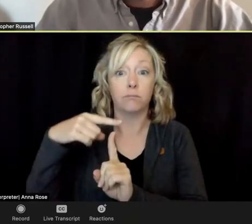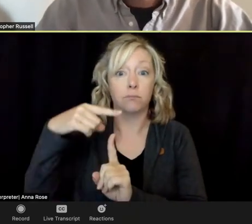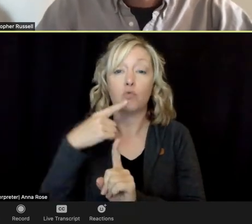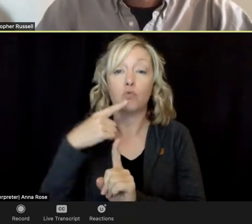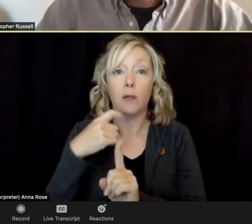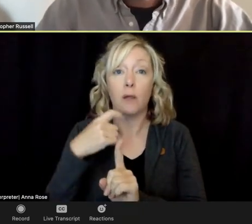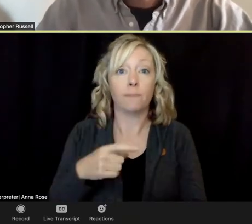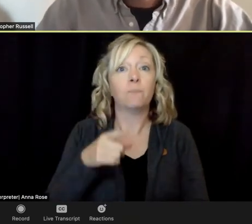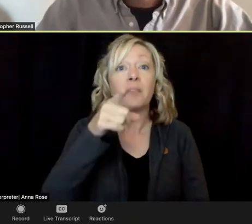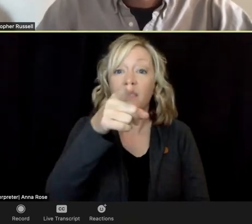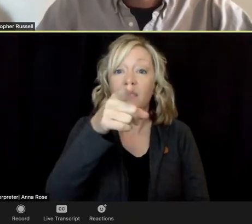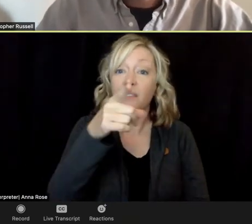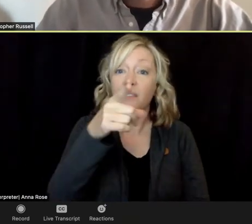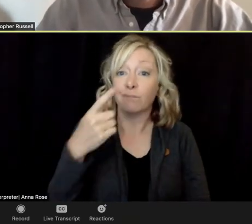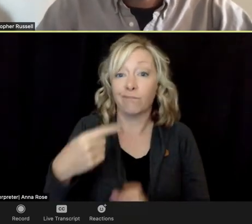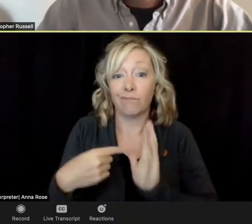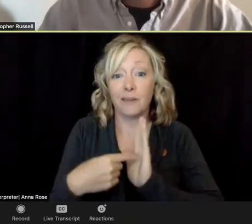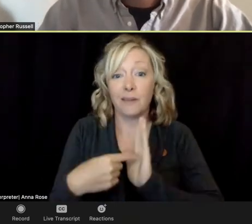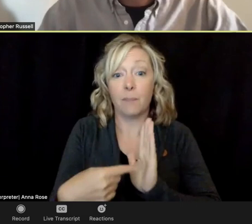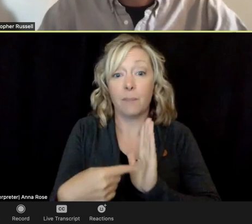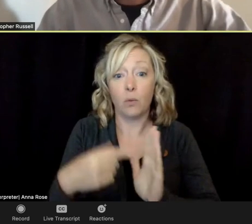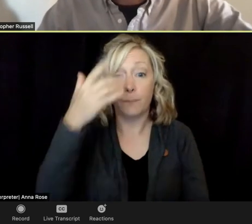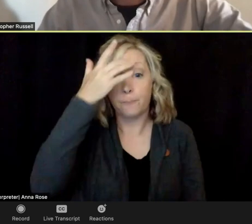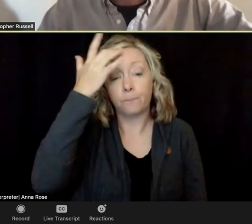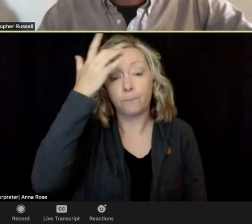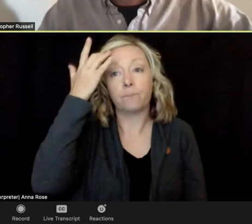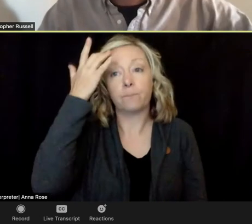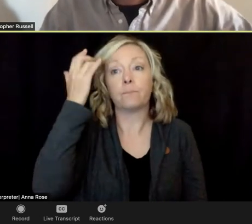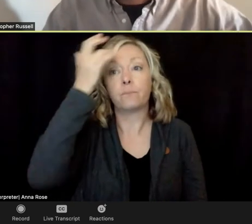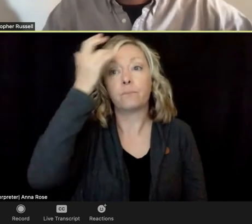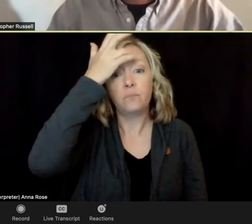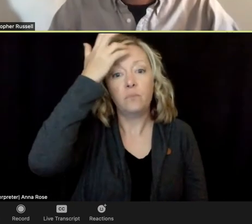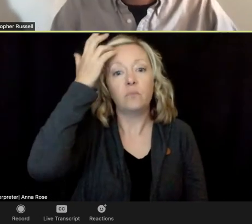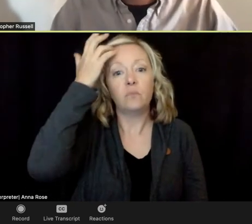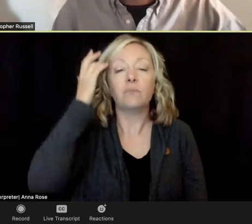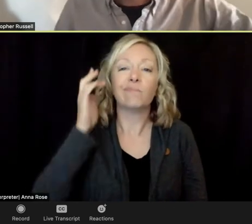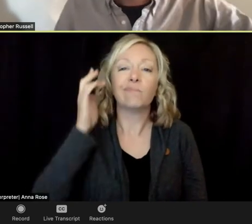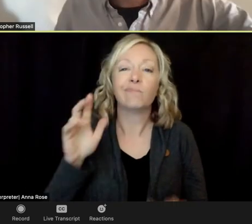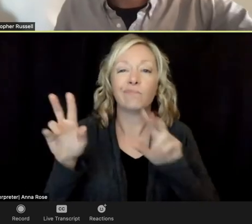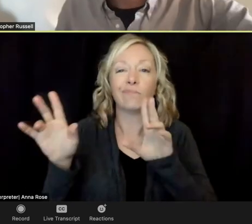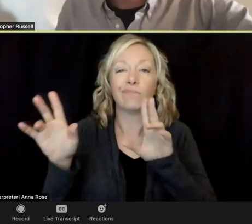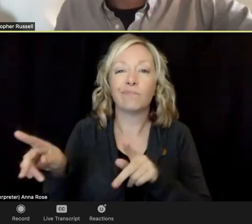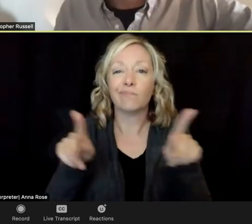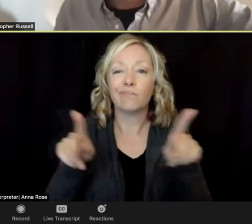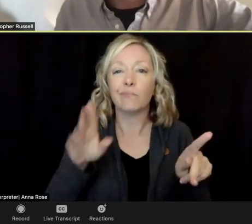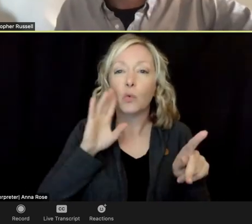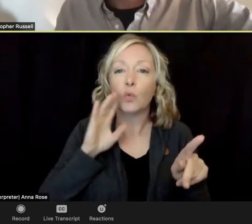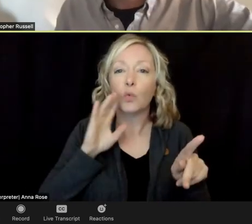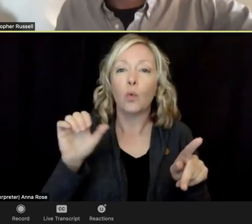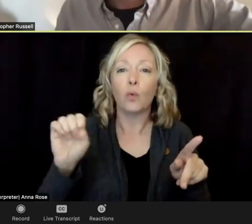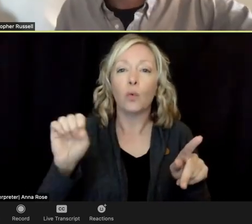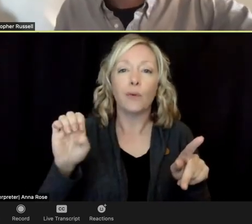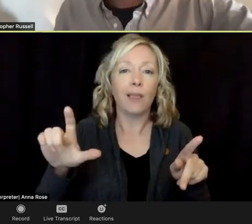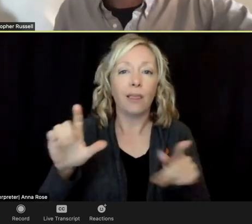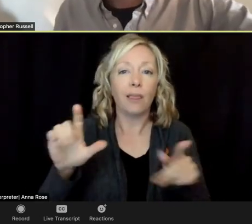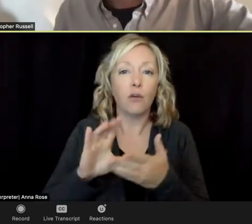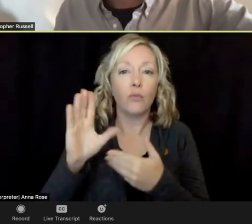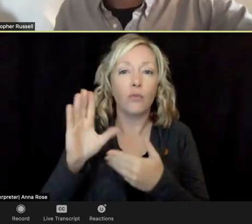This is one of those kind of like, I forget what to call it. It's like the feelings chart, in social emotional learning